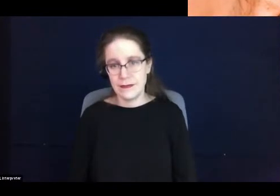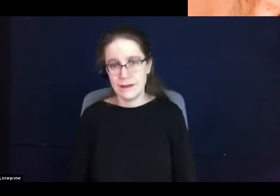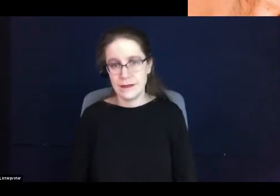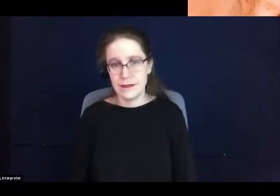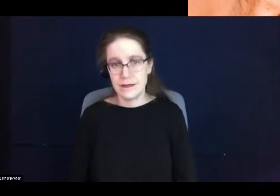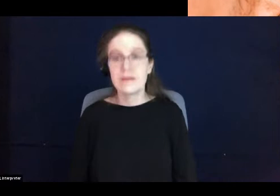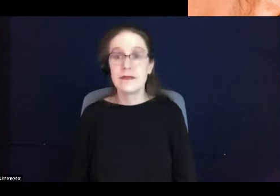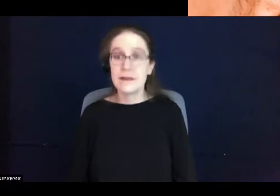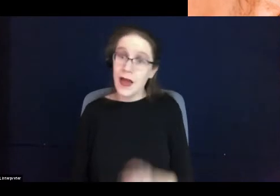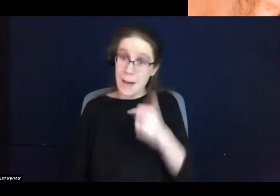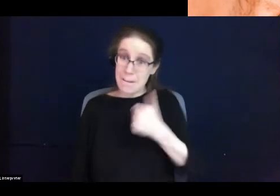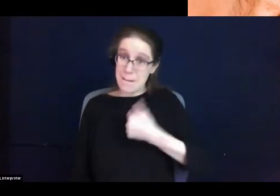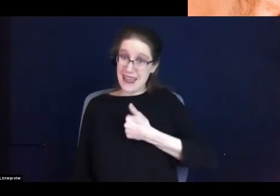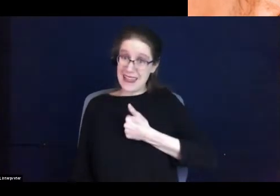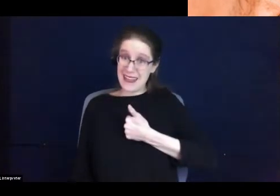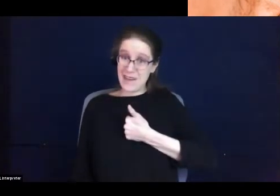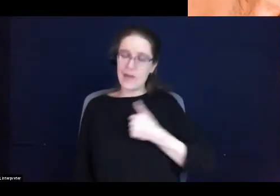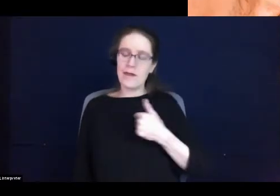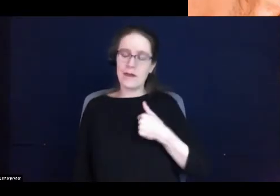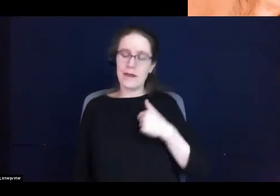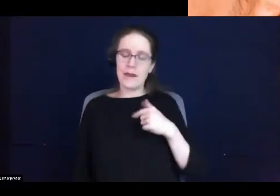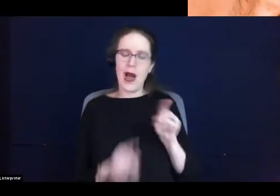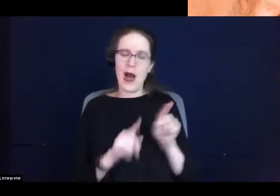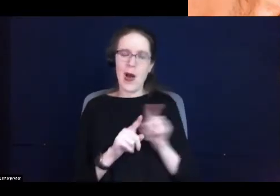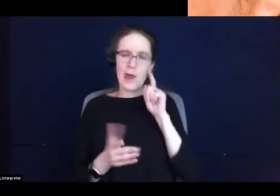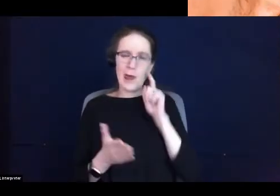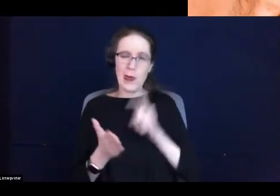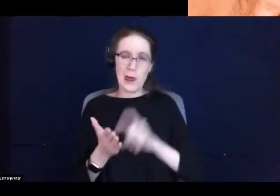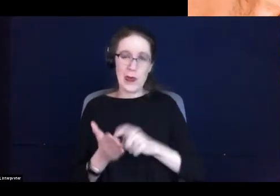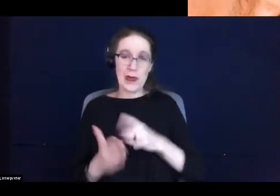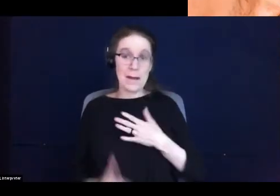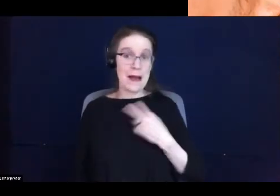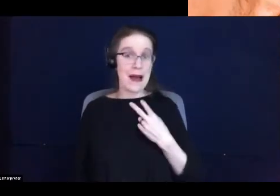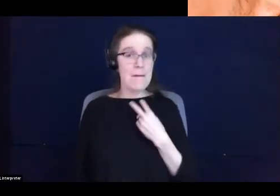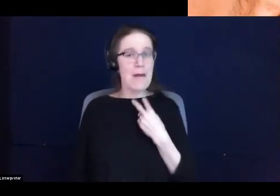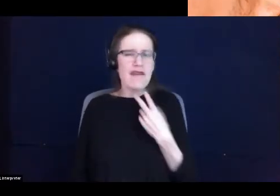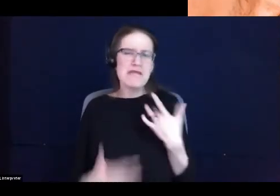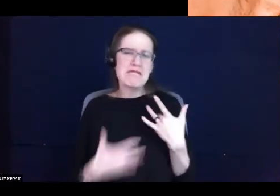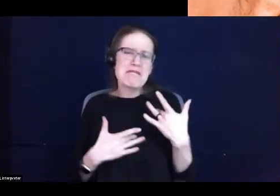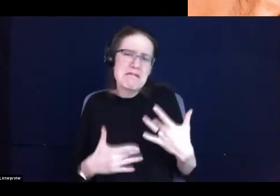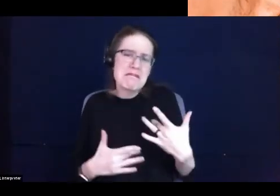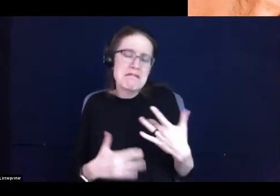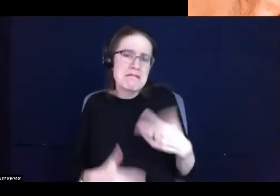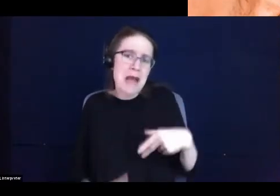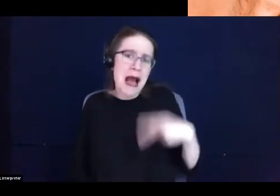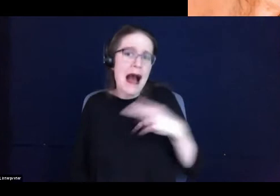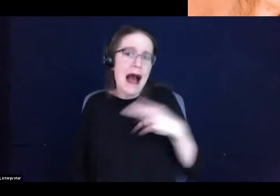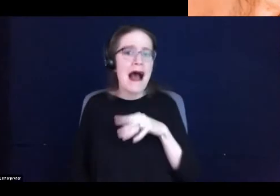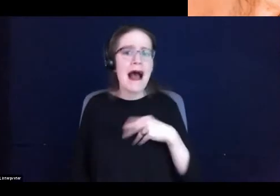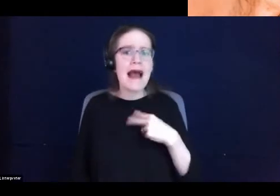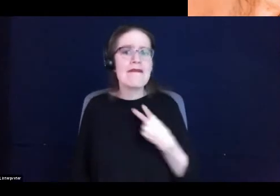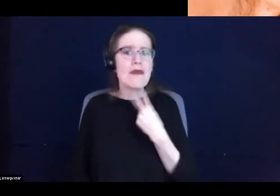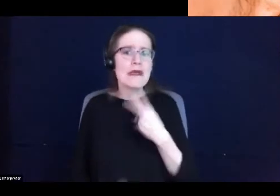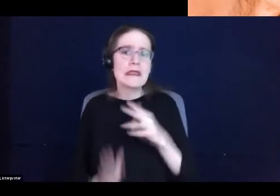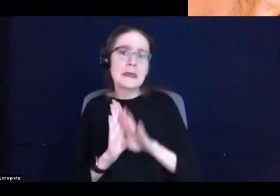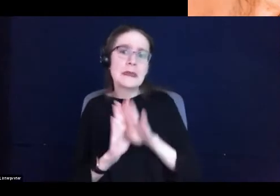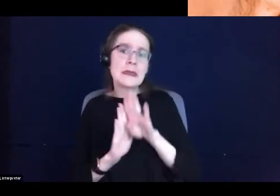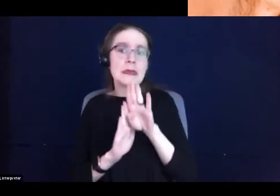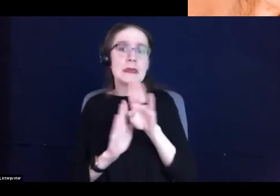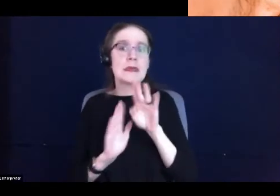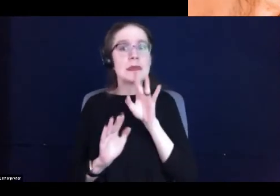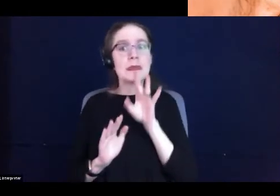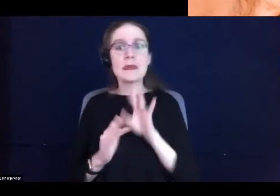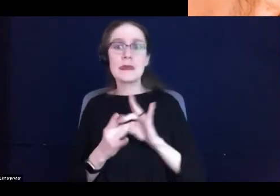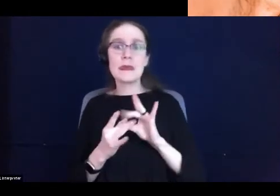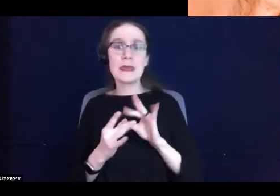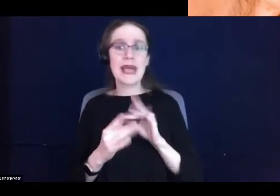For me, I also noticed that naturally my voice is pretty high pitched and I speak quickly. So I consciously try to lower